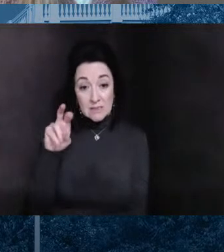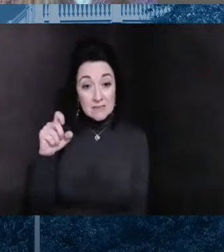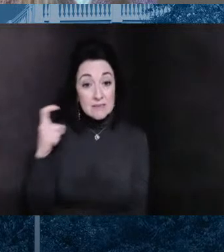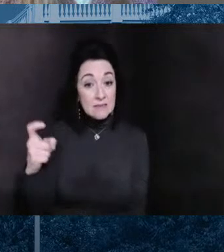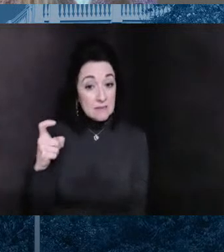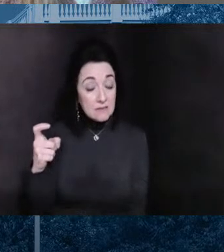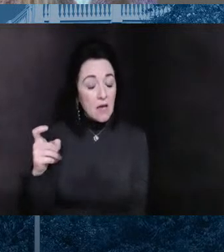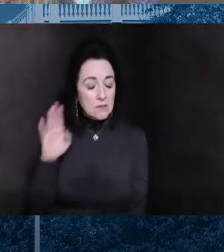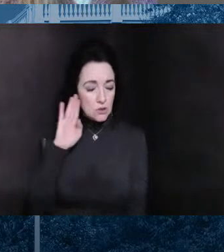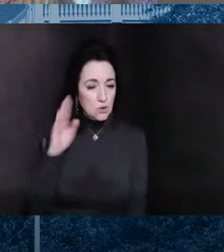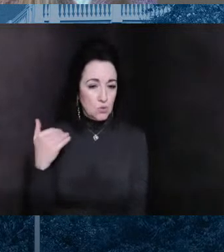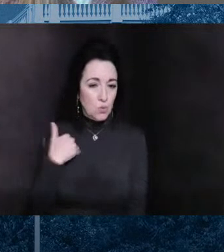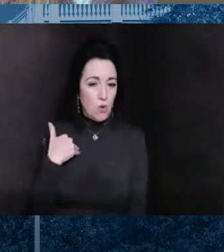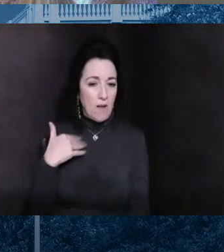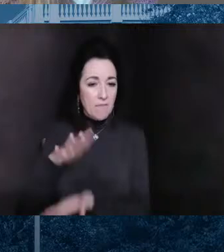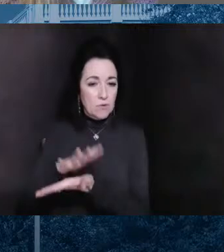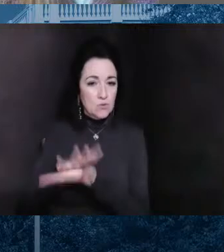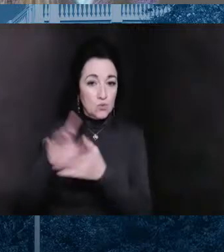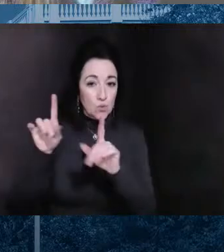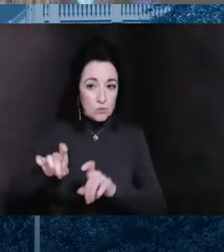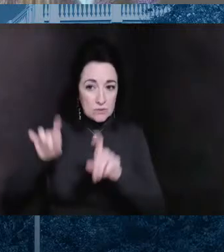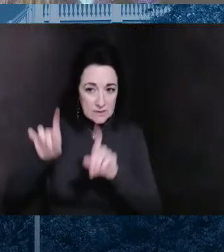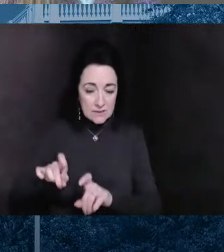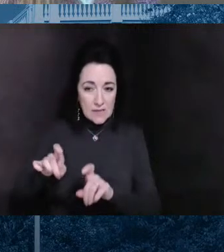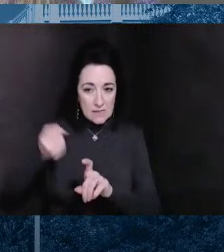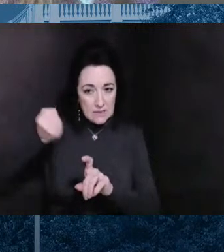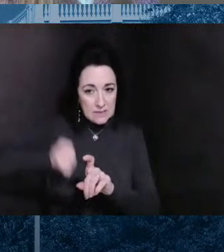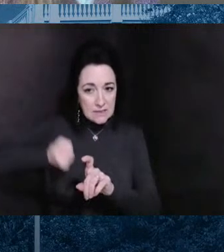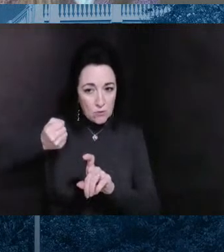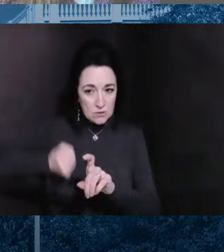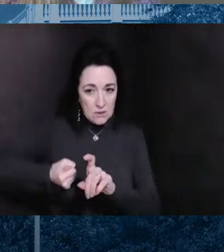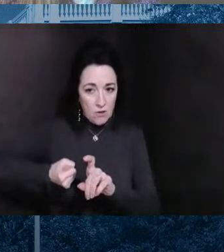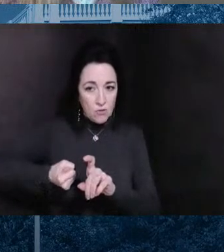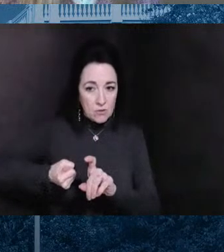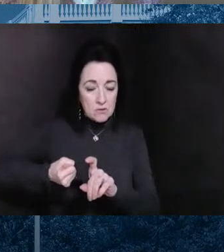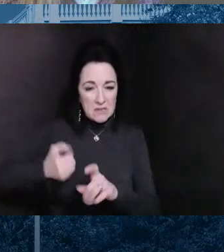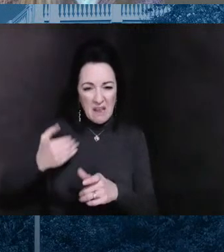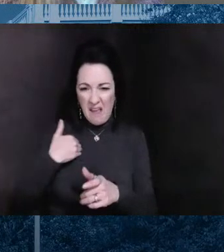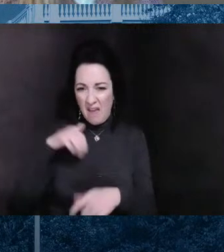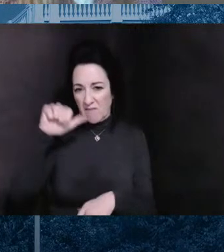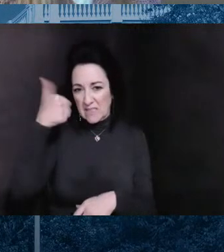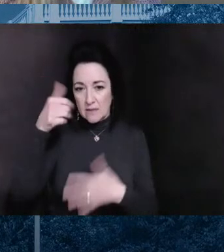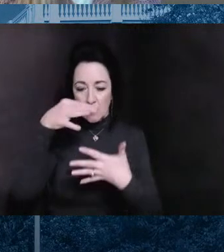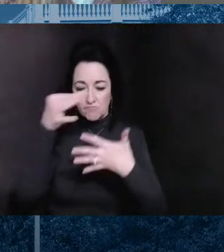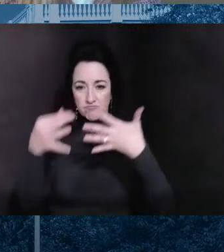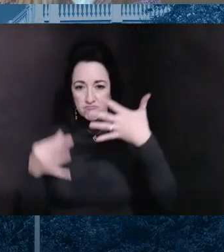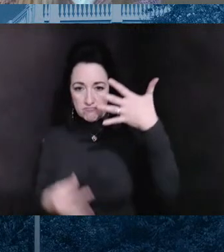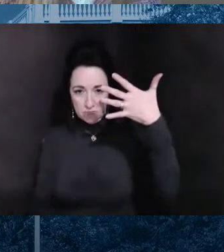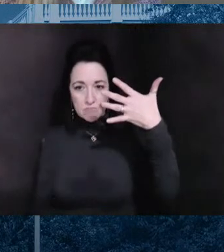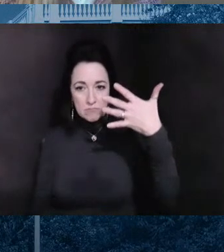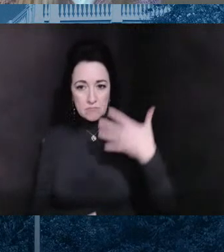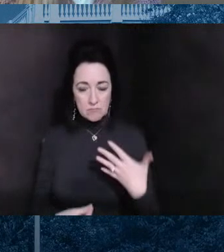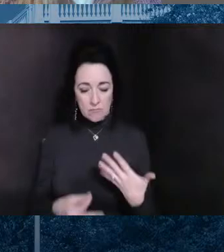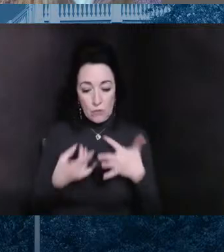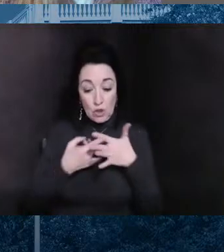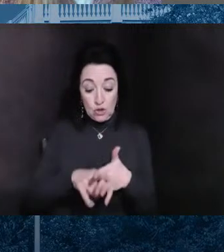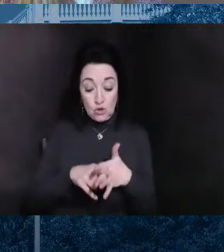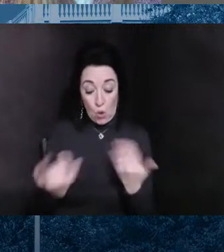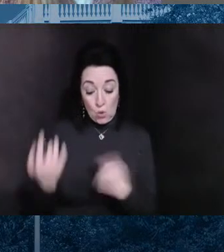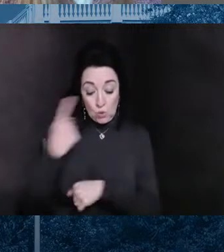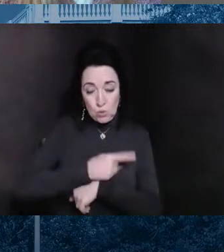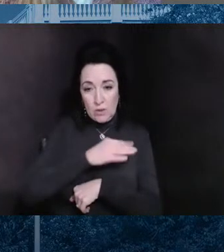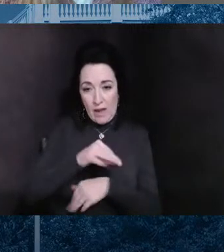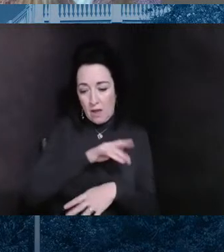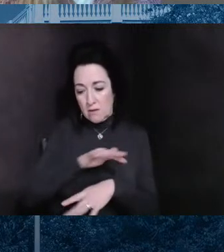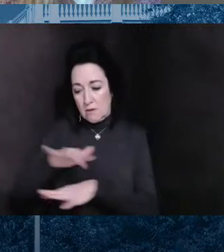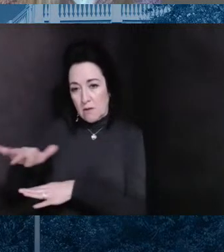be doing some school testing down there as well, but about 10 options as well between today and this weekend.